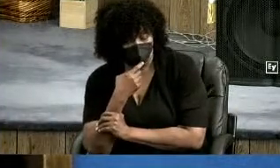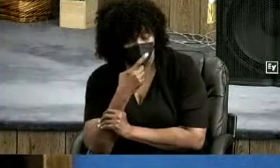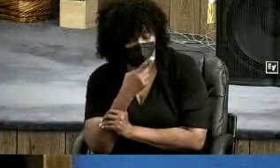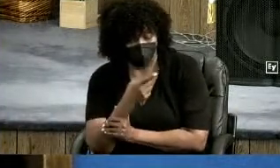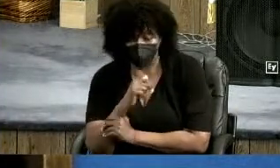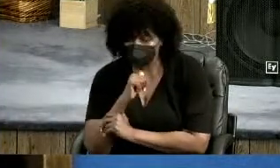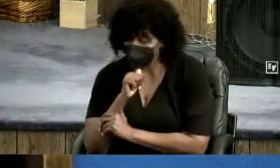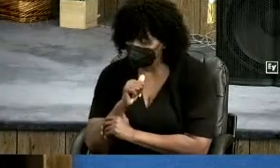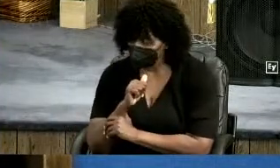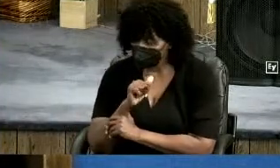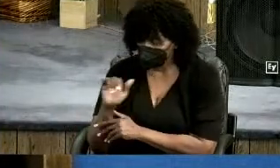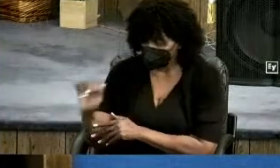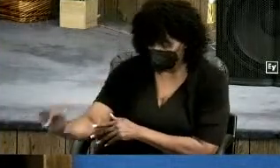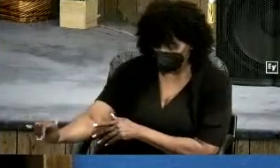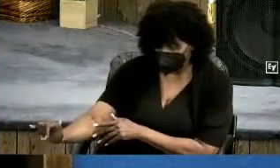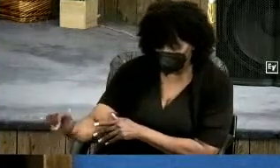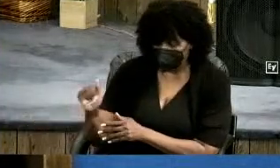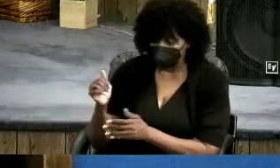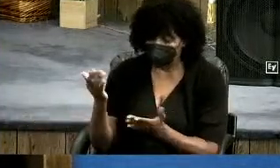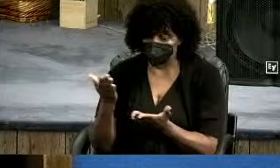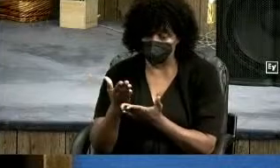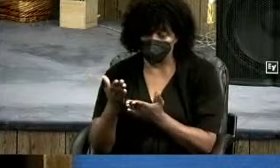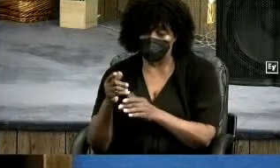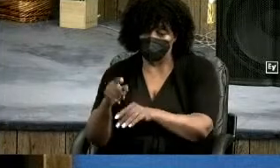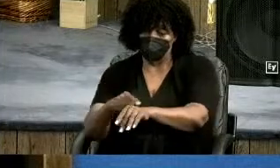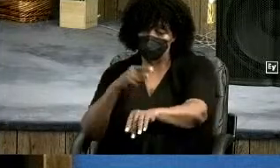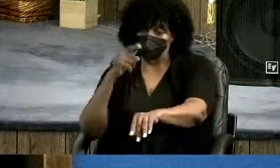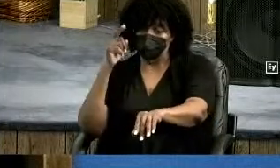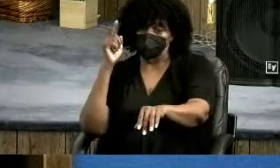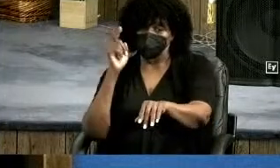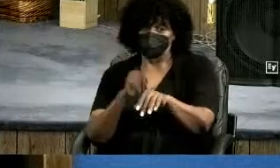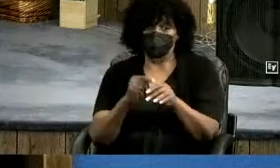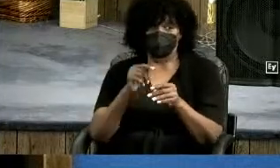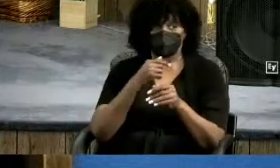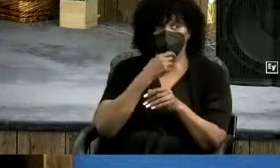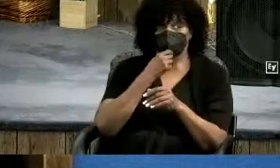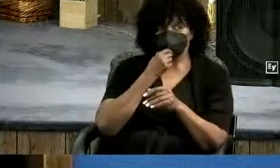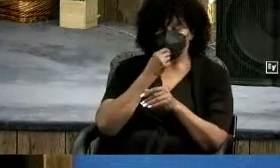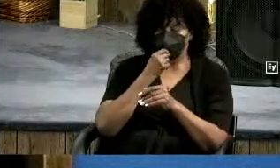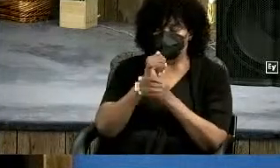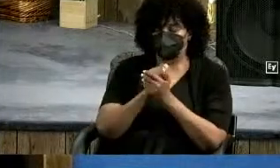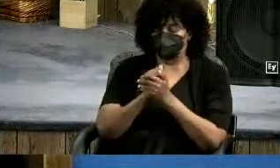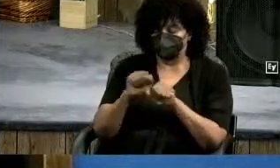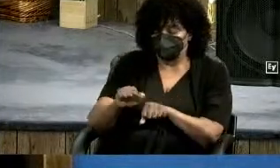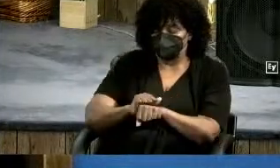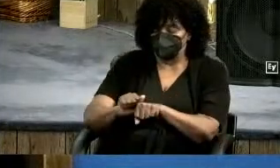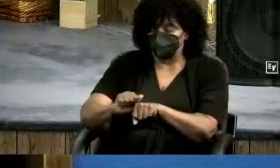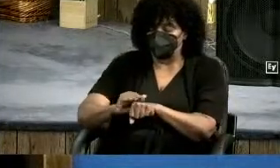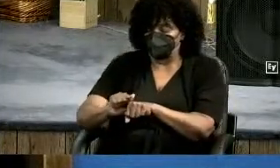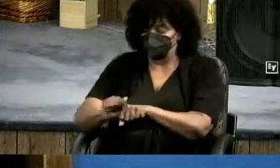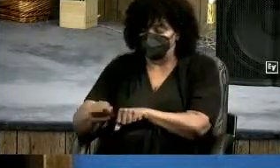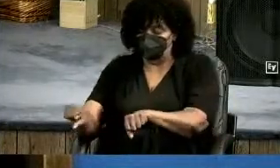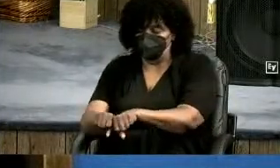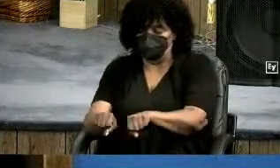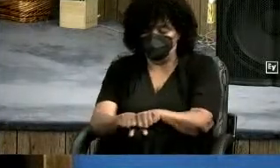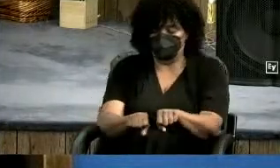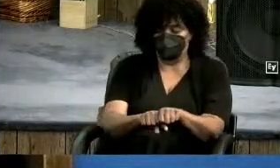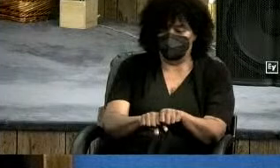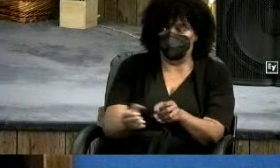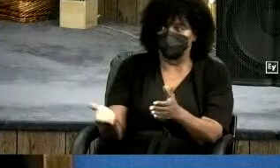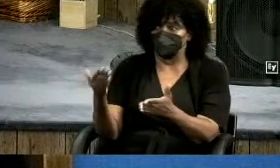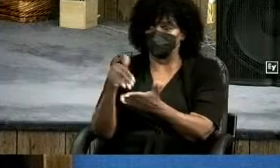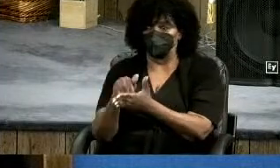ain't staying here all day. We've been here the last couple of weeks. I had to reshine my shoes. We've been here so long. So we ain't staying here all day